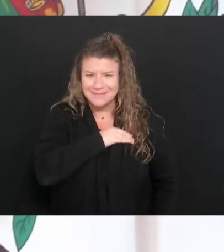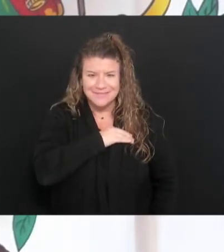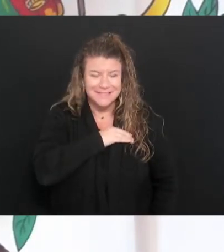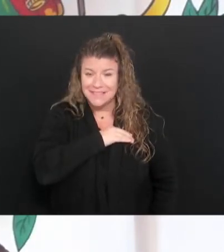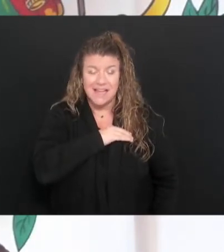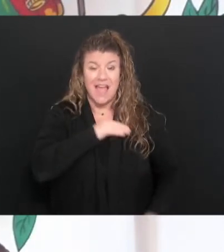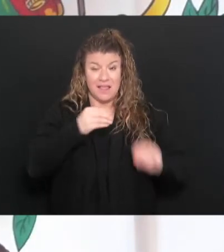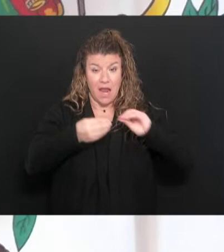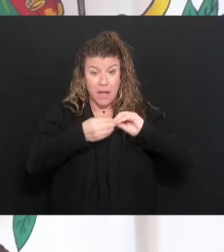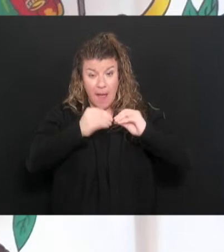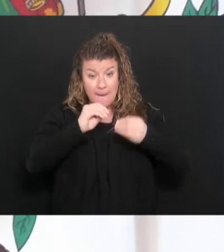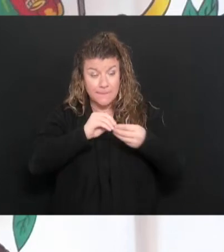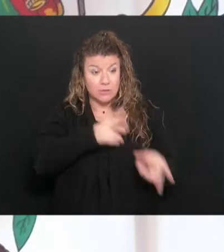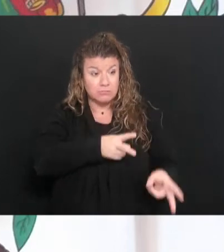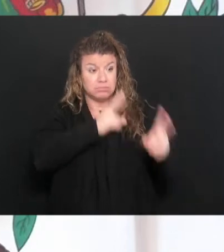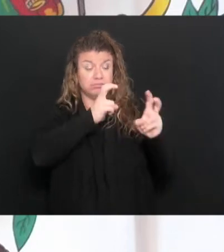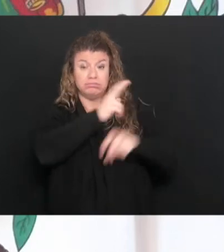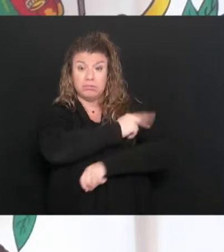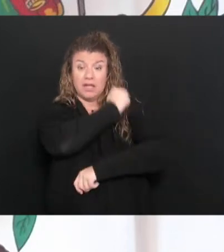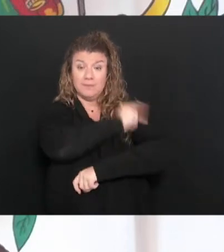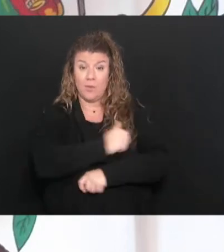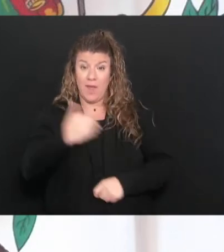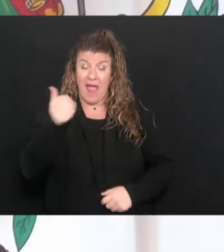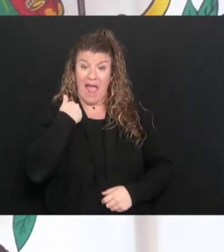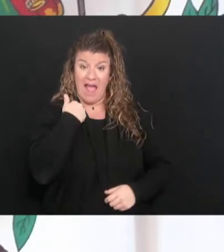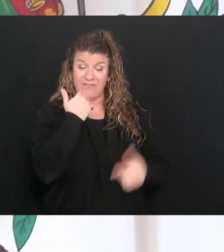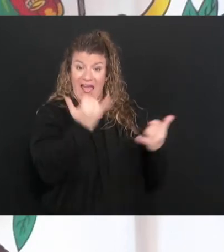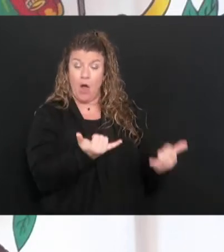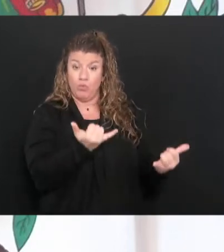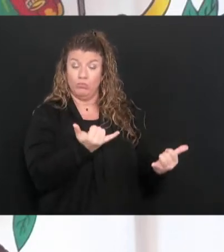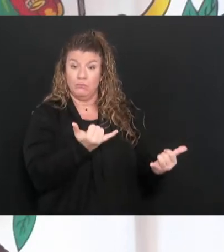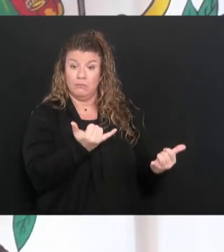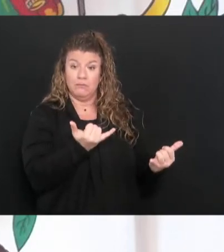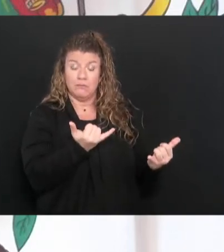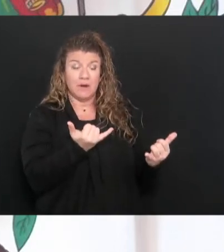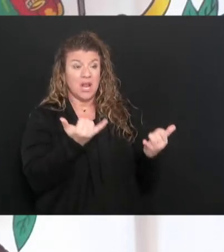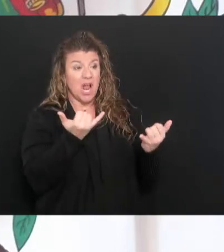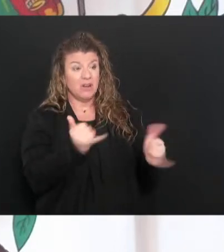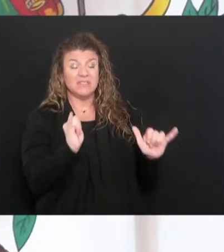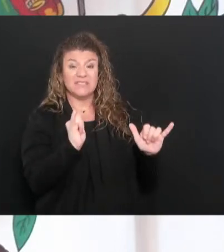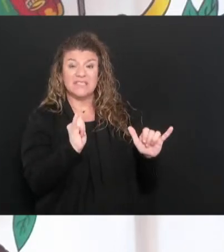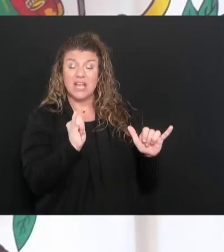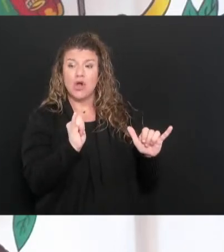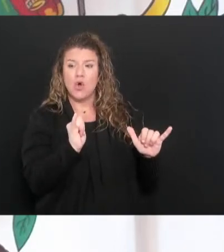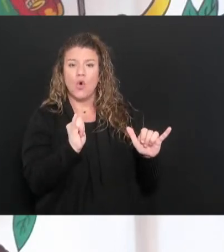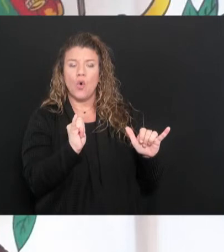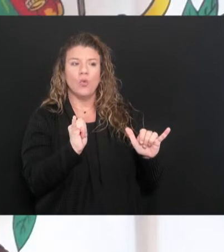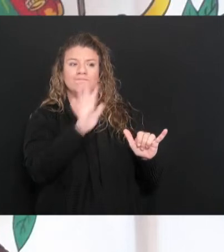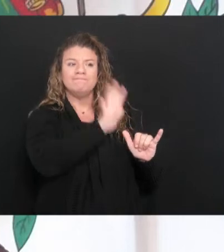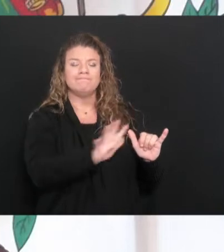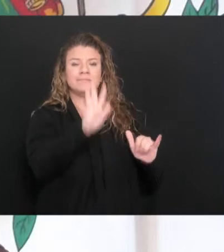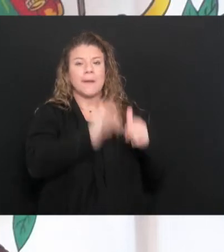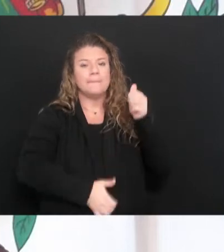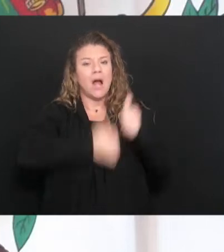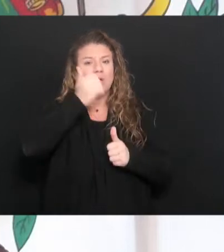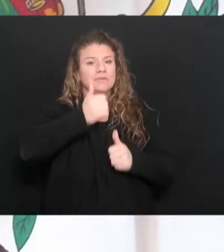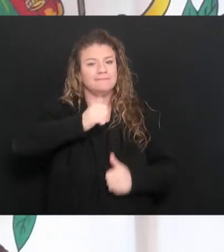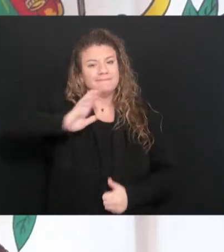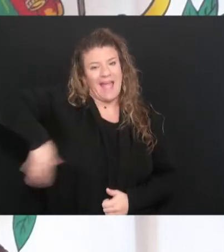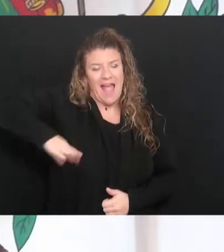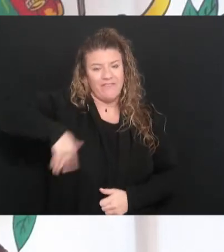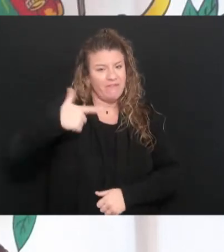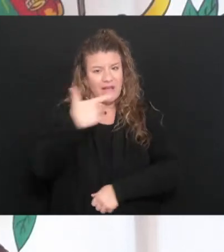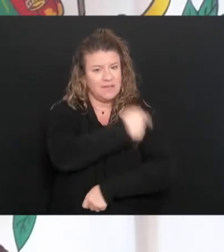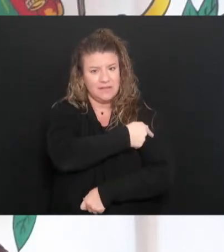of hospitalizations that we have now, you know, are still predominantly those that are unvaccinated.